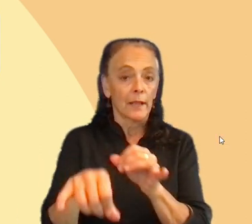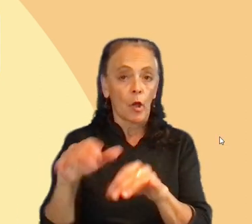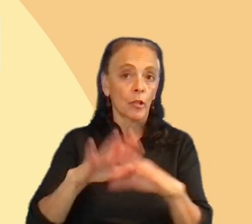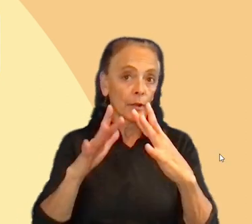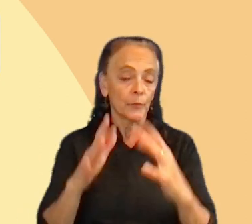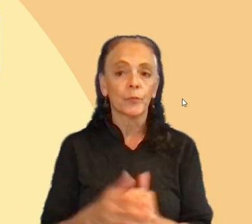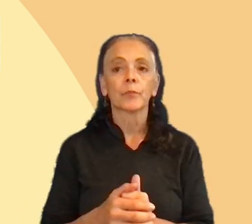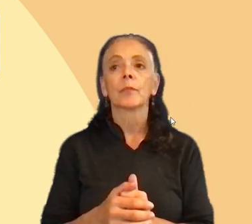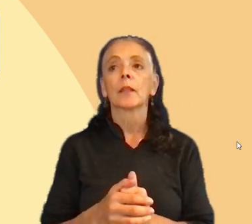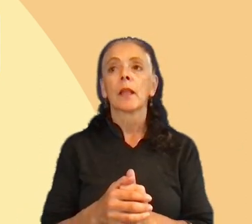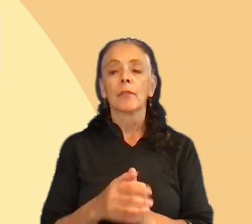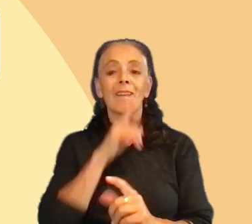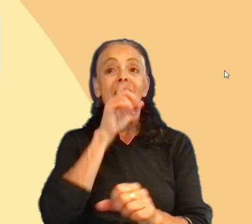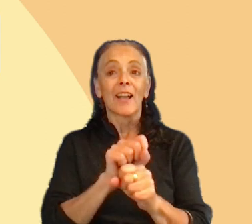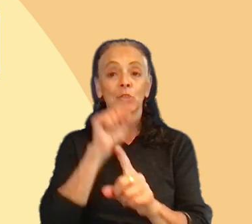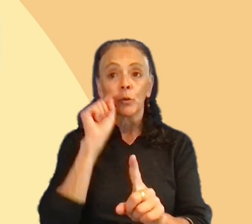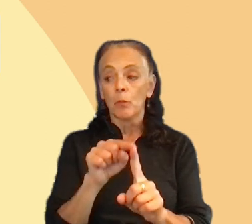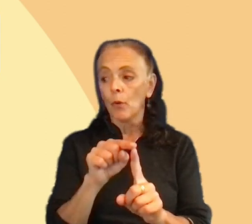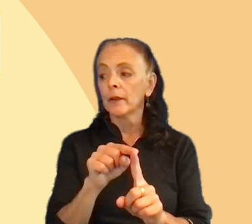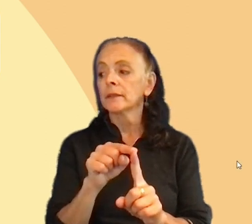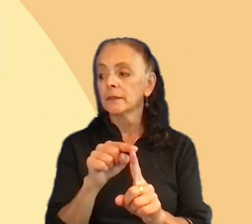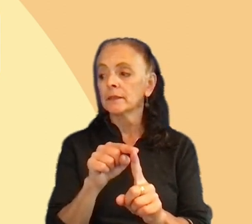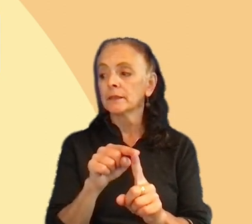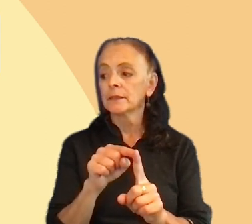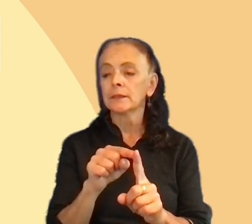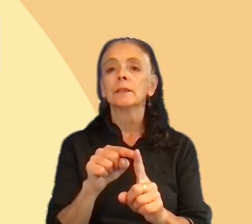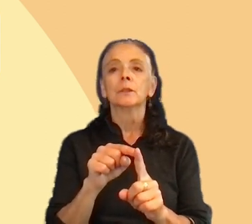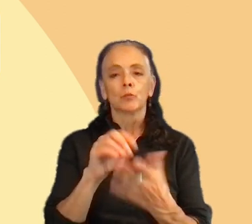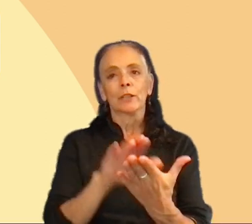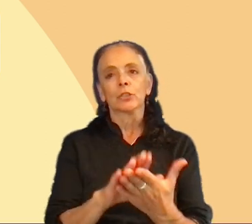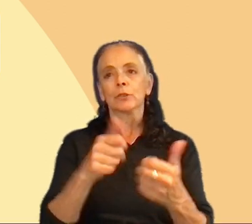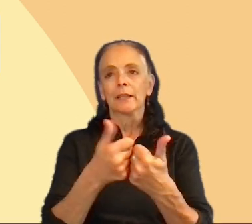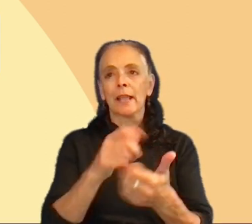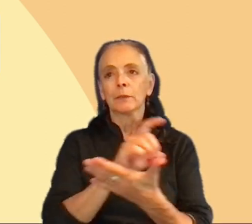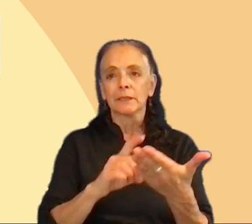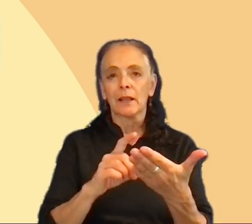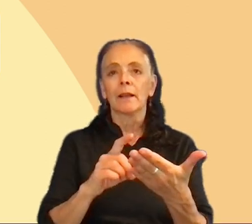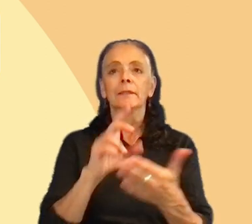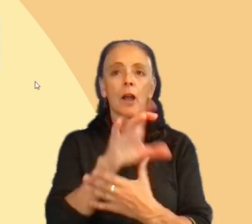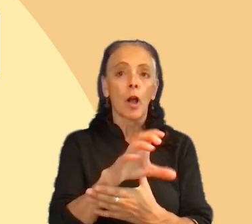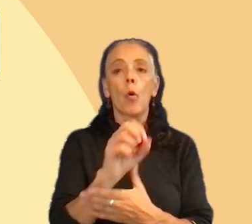uh the action point was registered on a game design document or a jira task